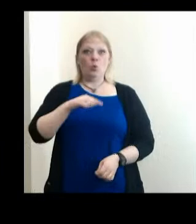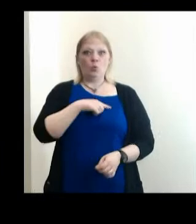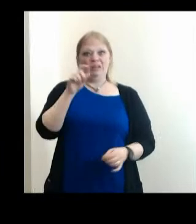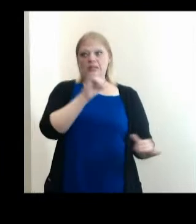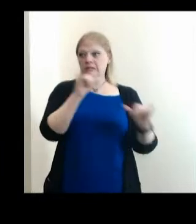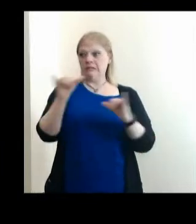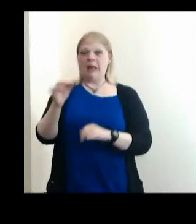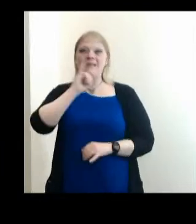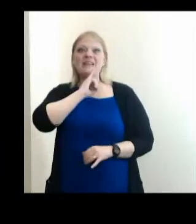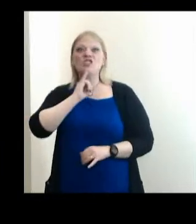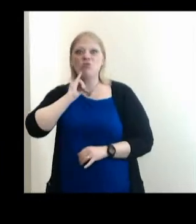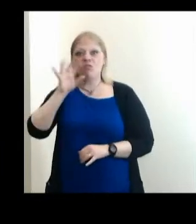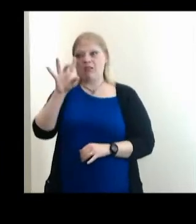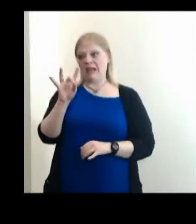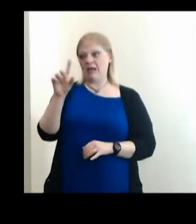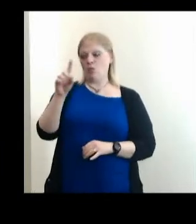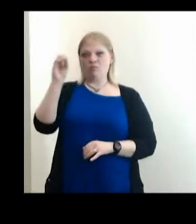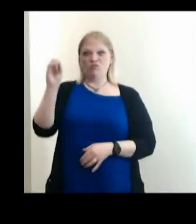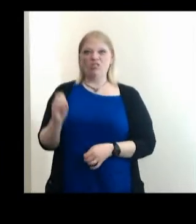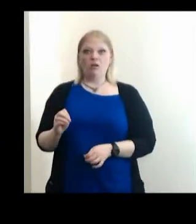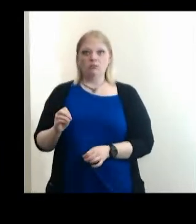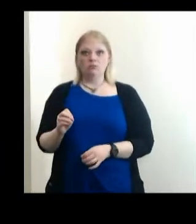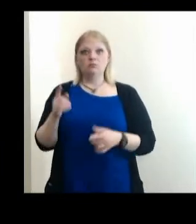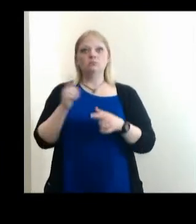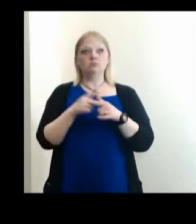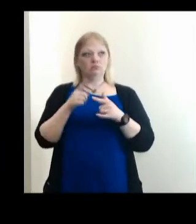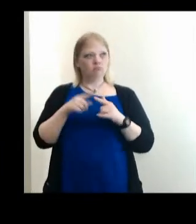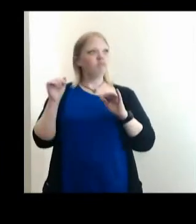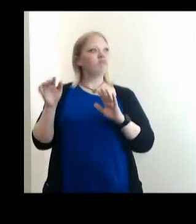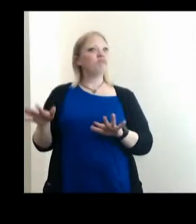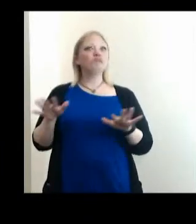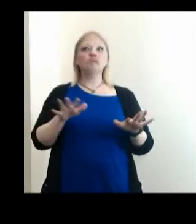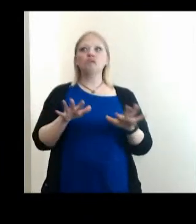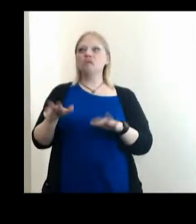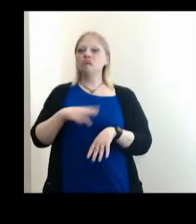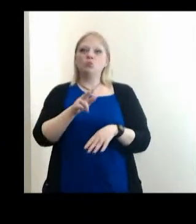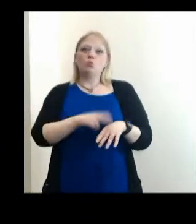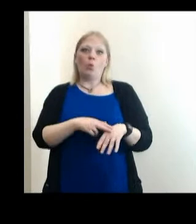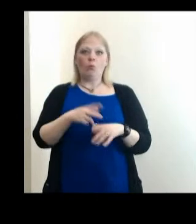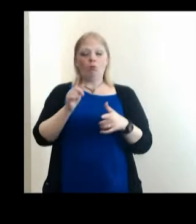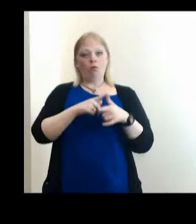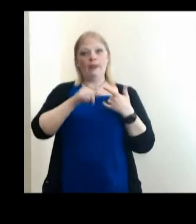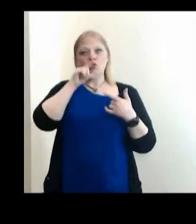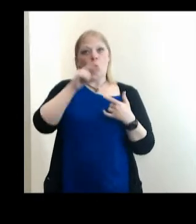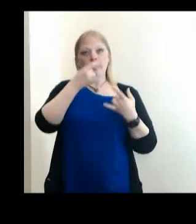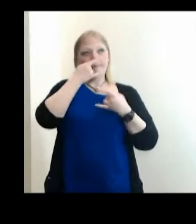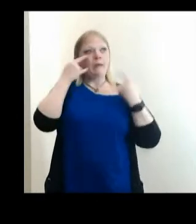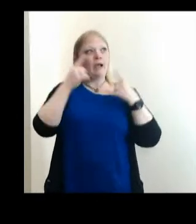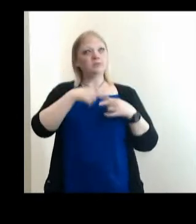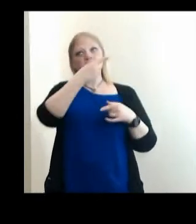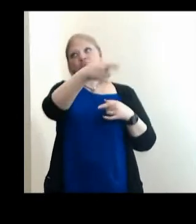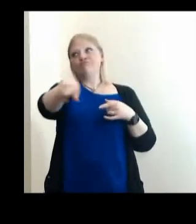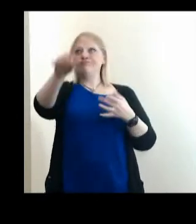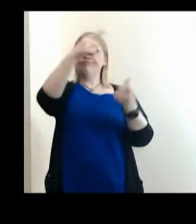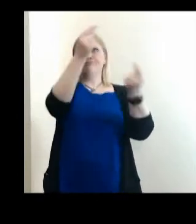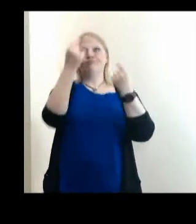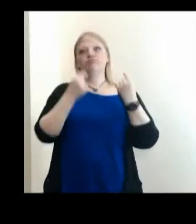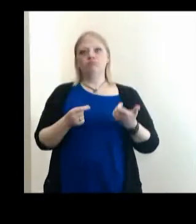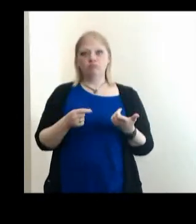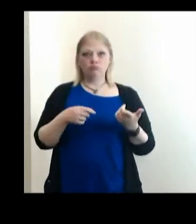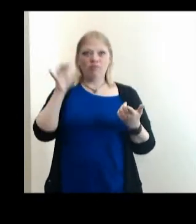is, 81%. And then we can go about our business not wearing masks in public anymore. That's what's going to do